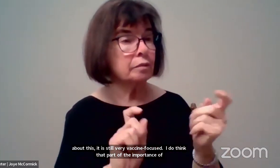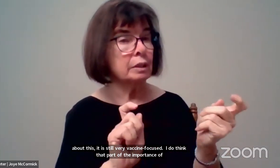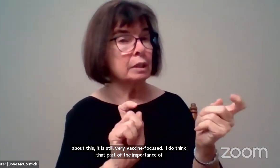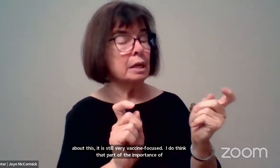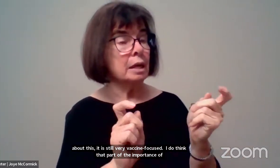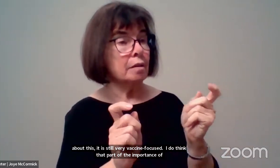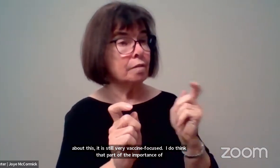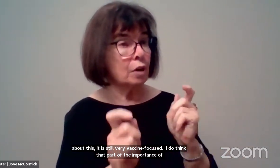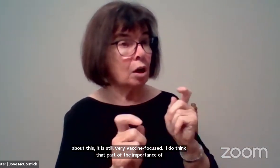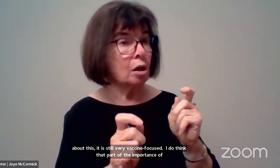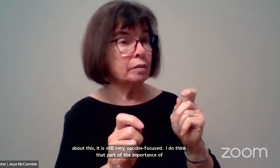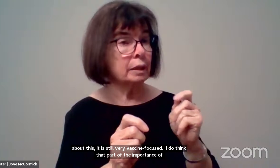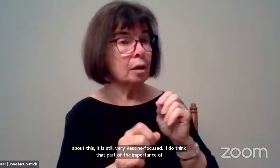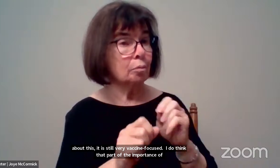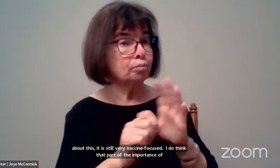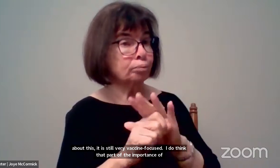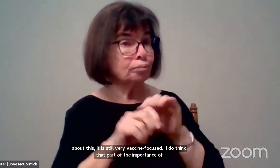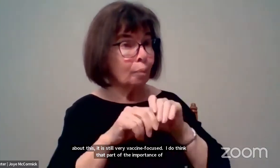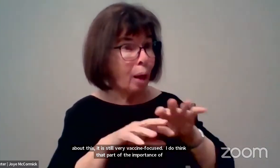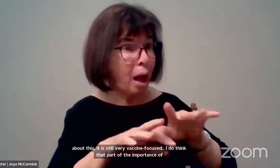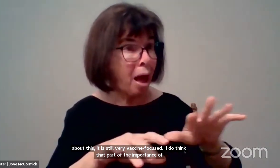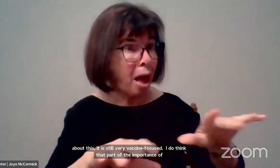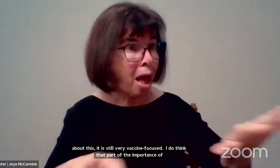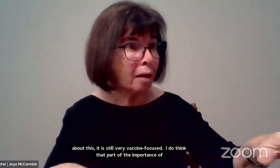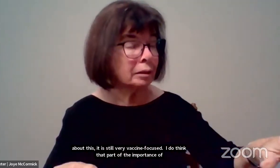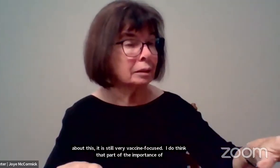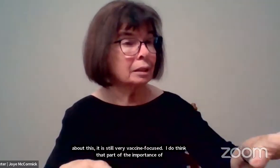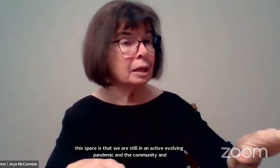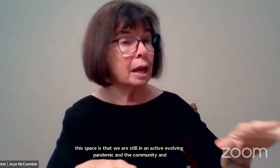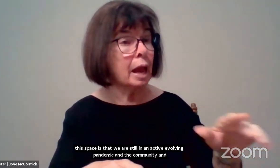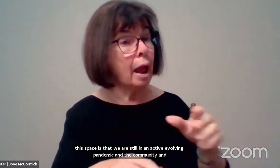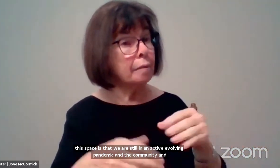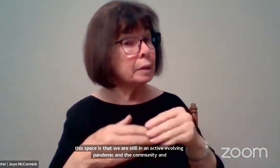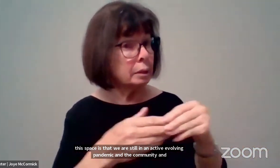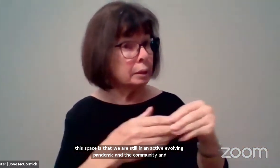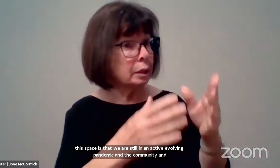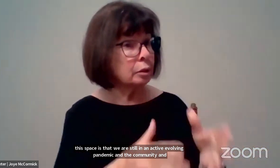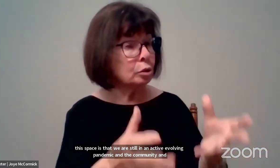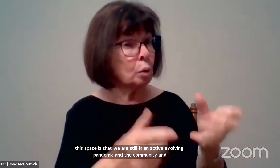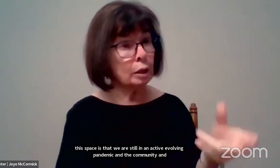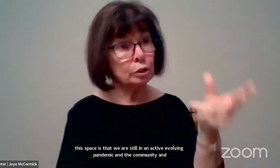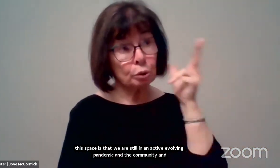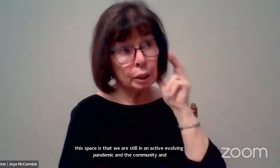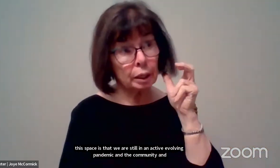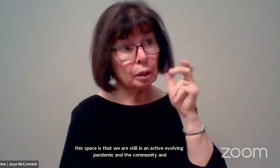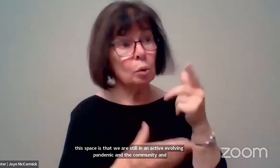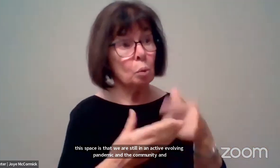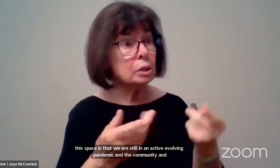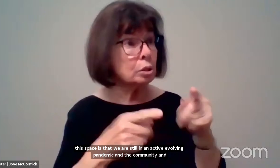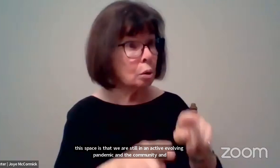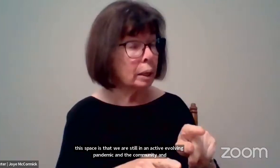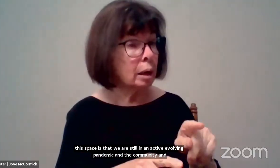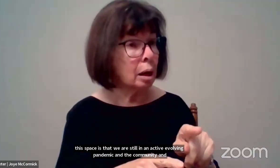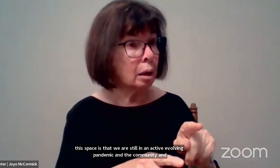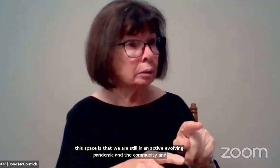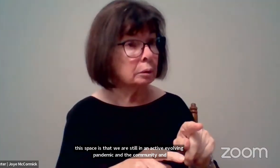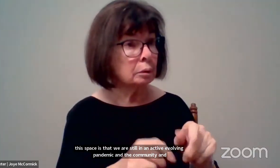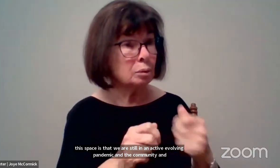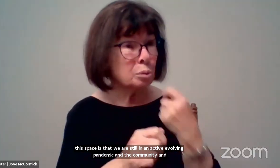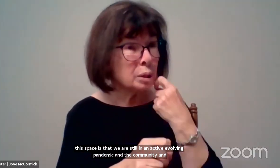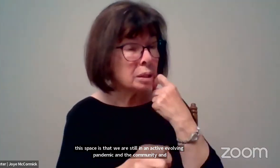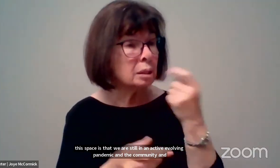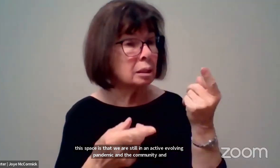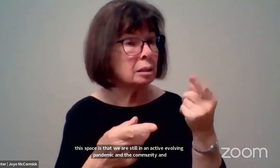community and leaders want to hear status updates on what is going on. And I think that that will continue to need to be the